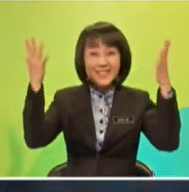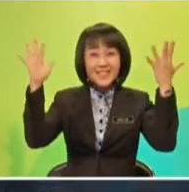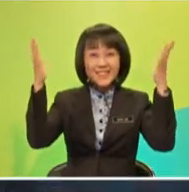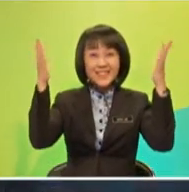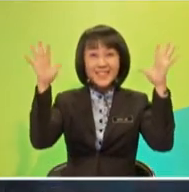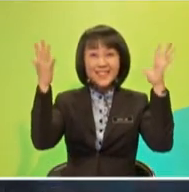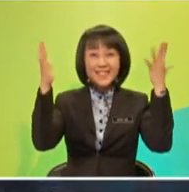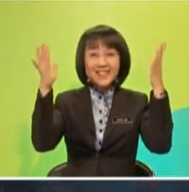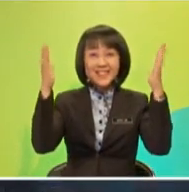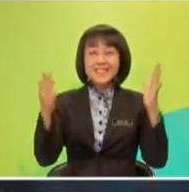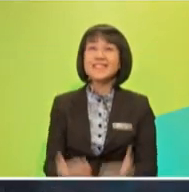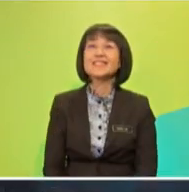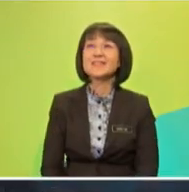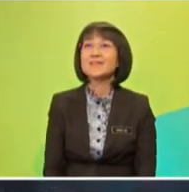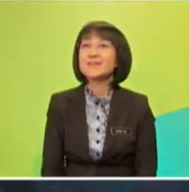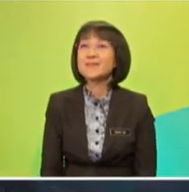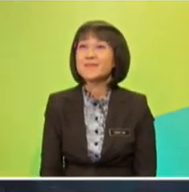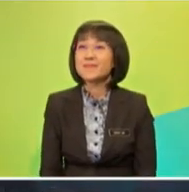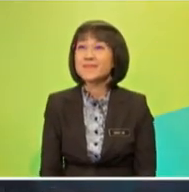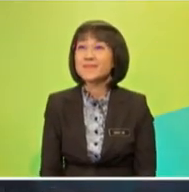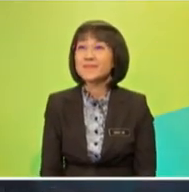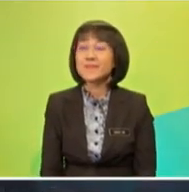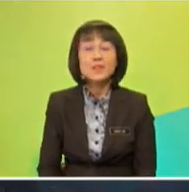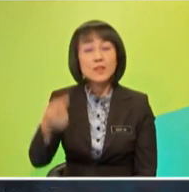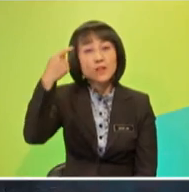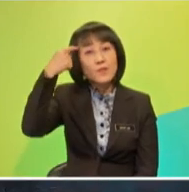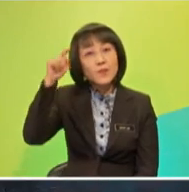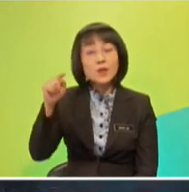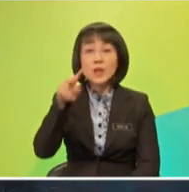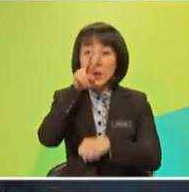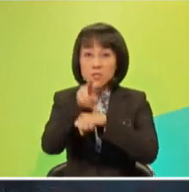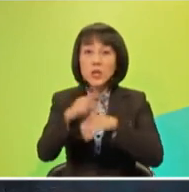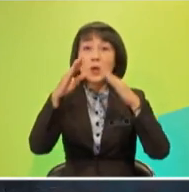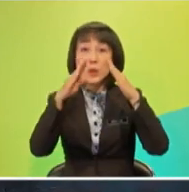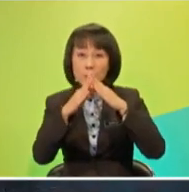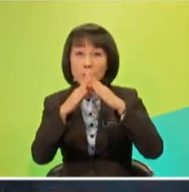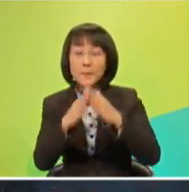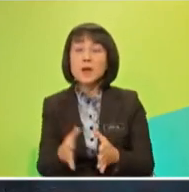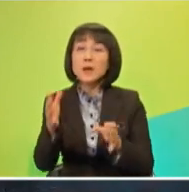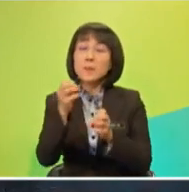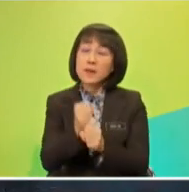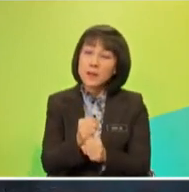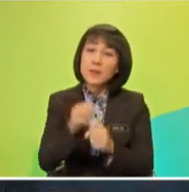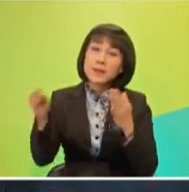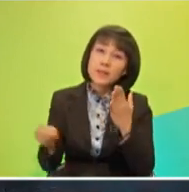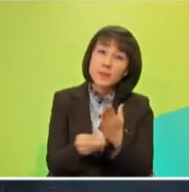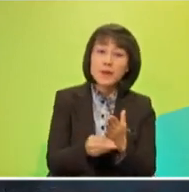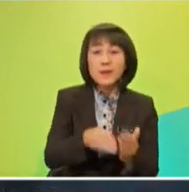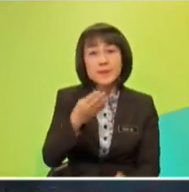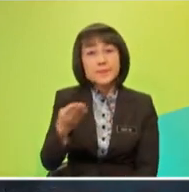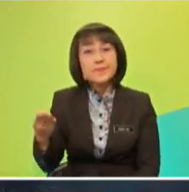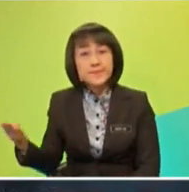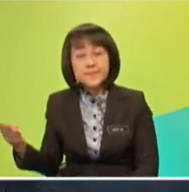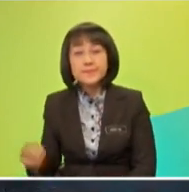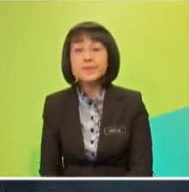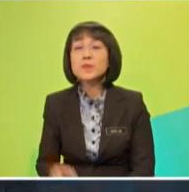applause. Good job, everyone. And also, teacher, for those watching at home and they are looking to get extra materials or exercises for today's